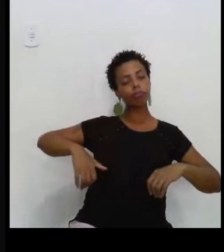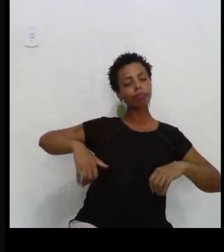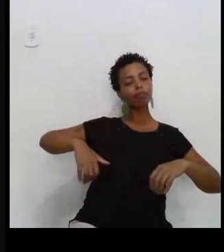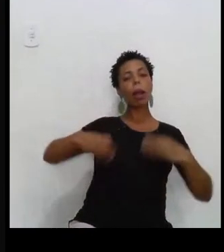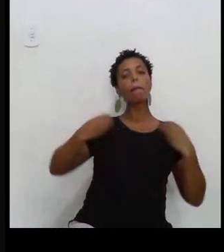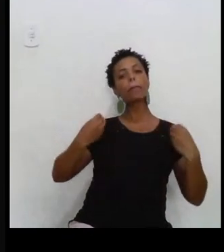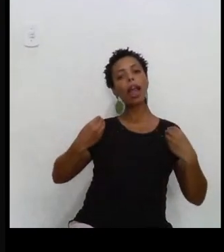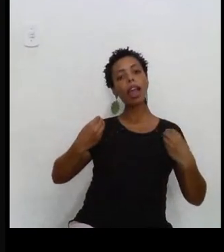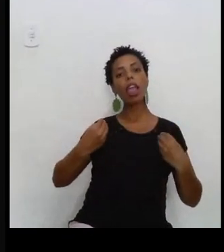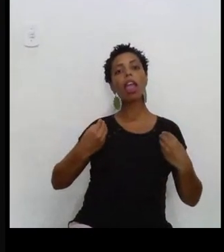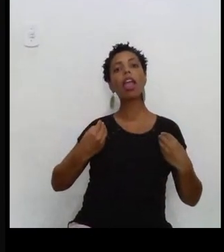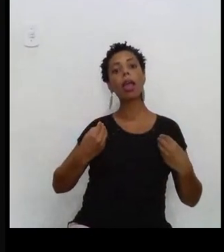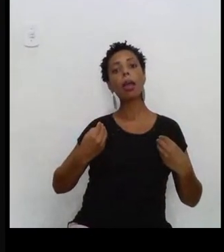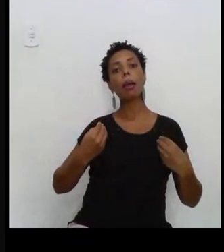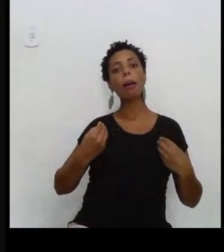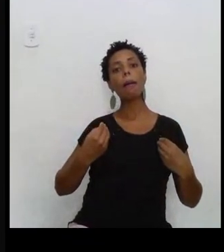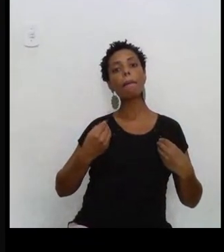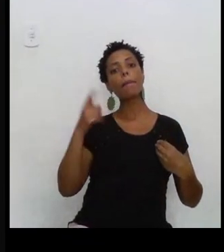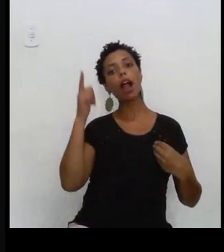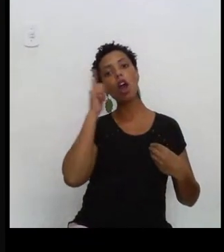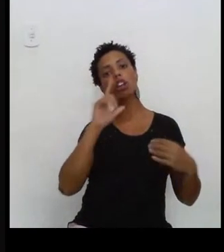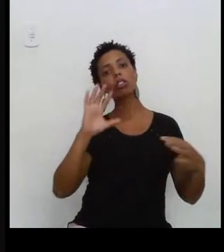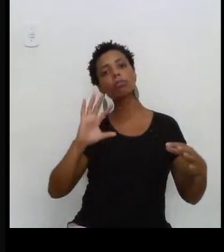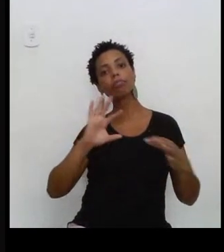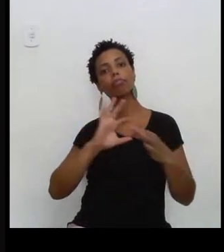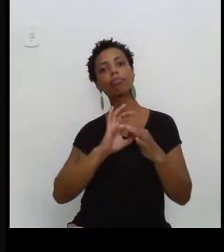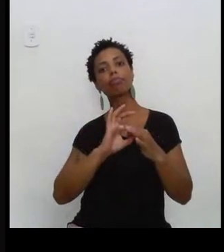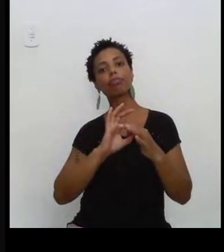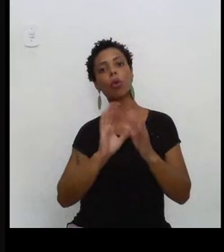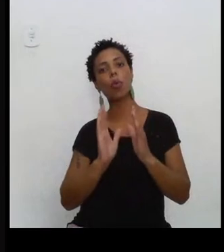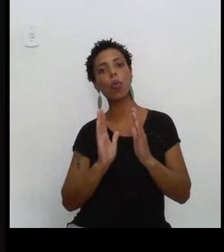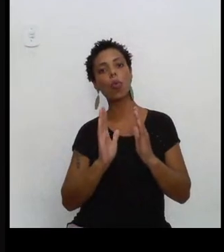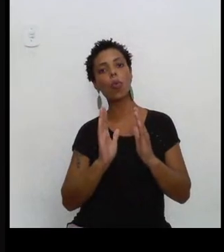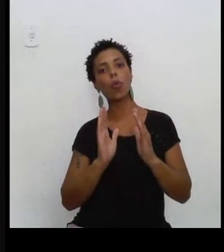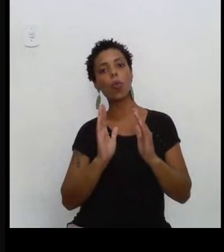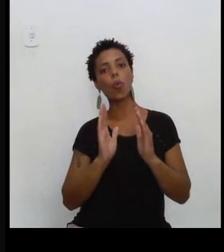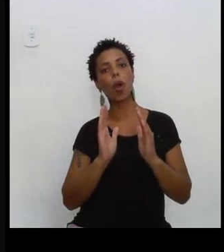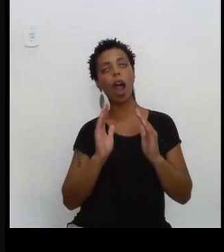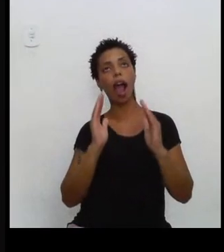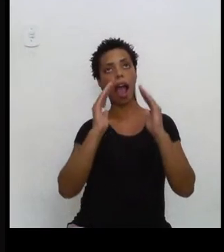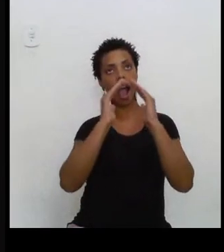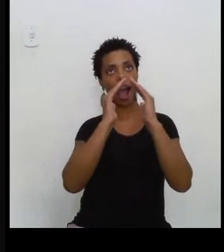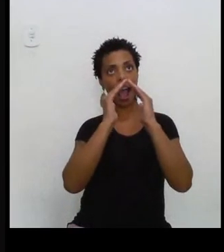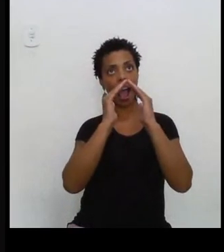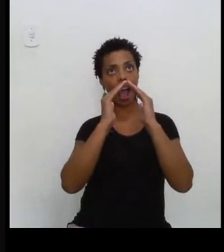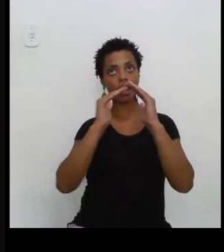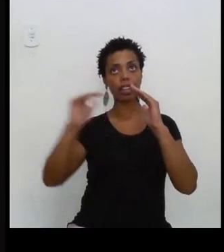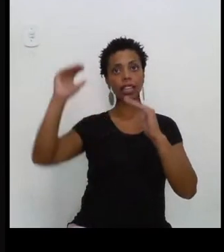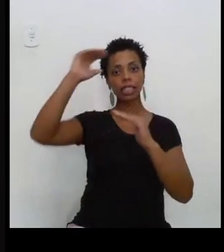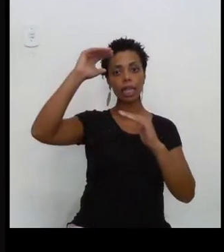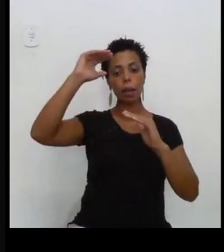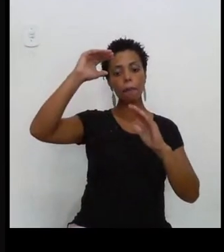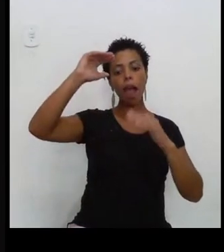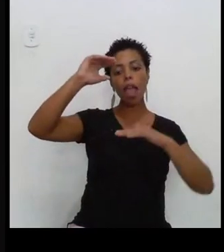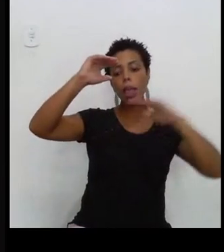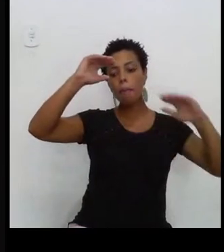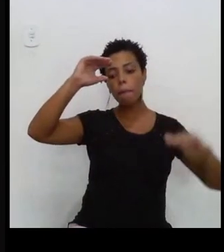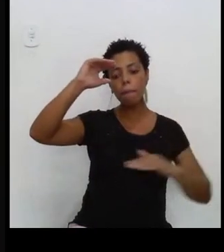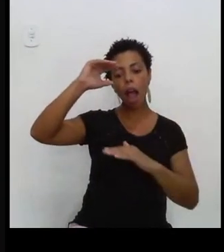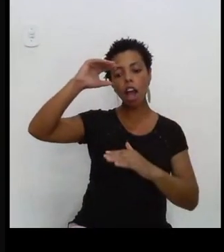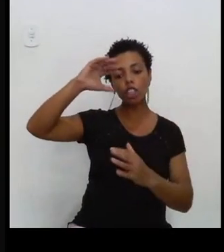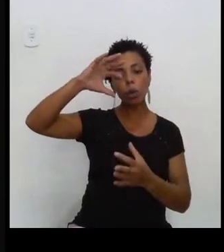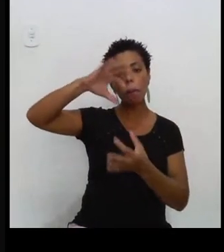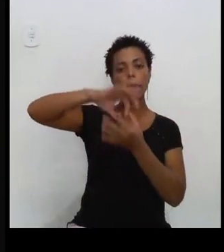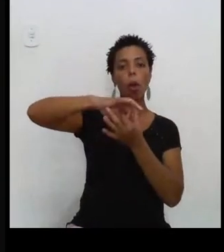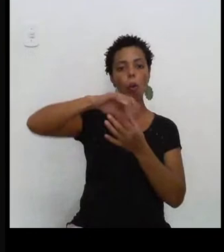High stakes workforce a repórter que você pega de cebola do Facebook Galaxy